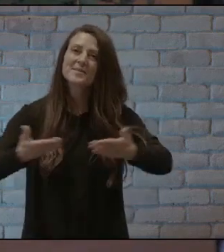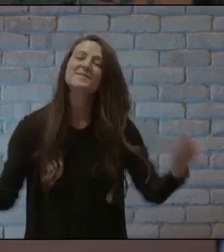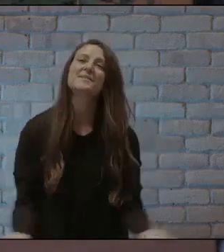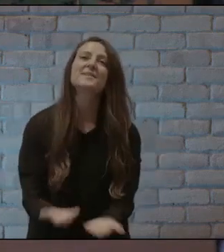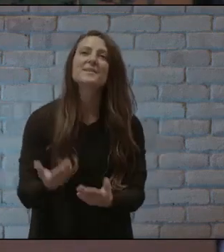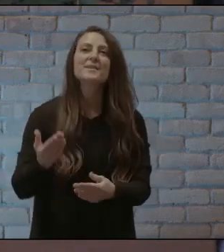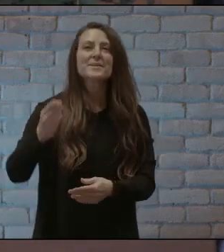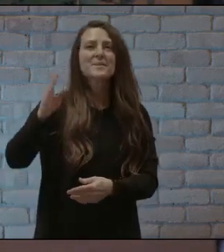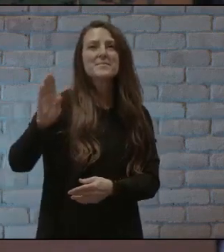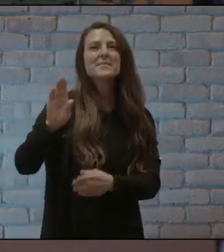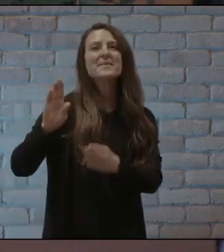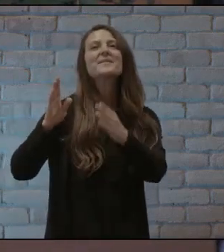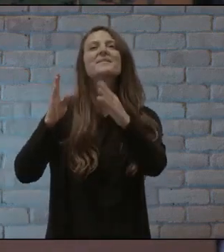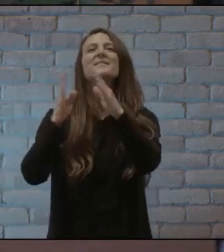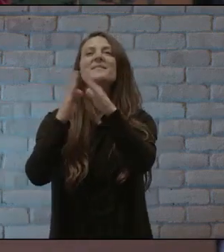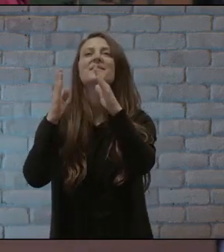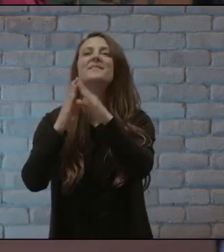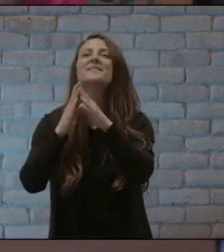Bethlehem.